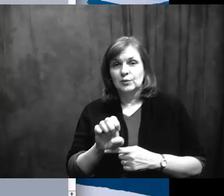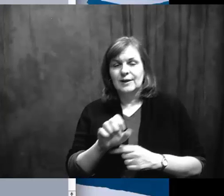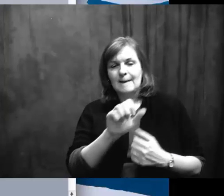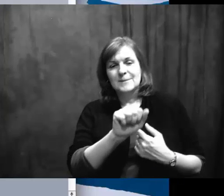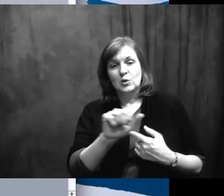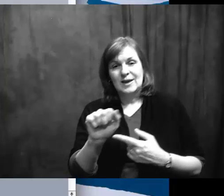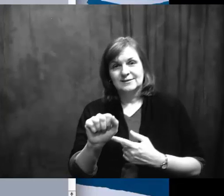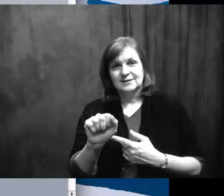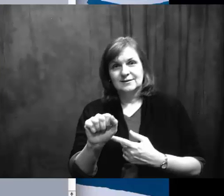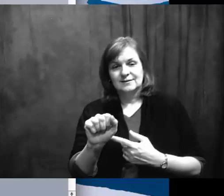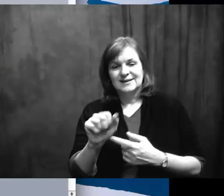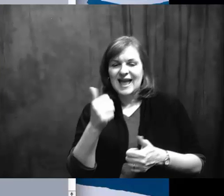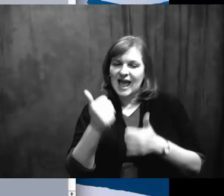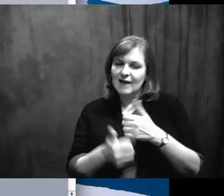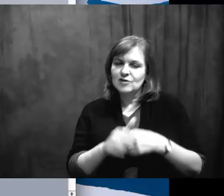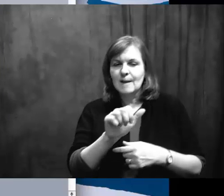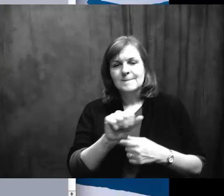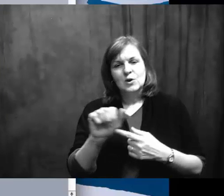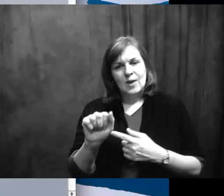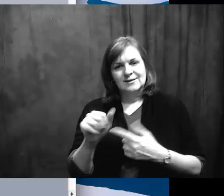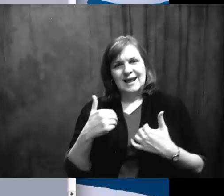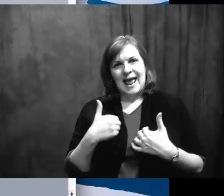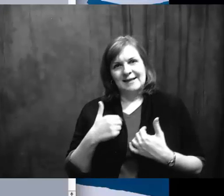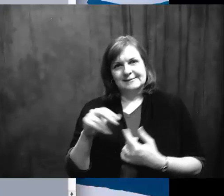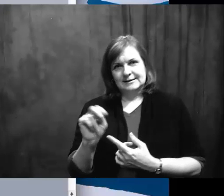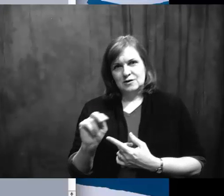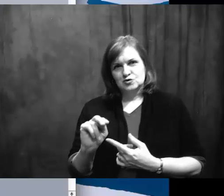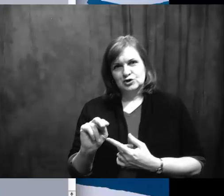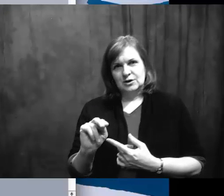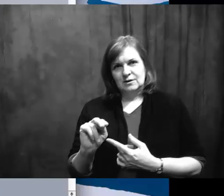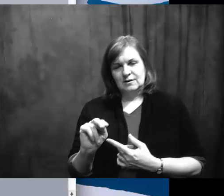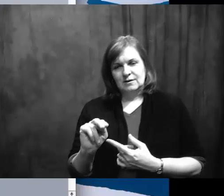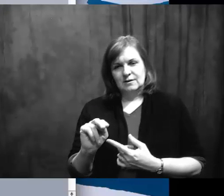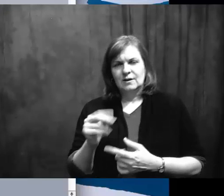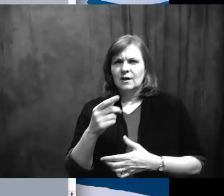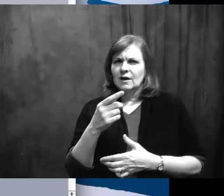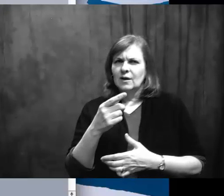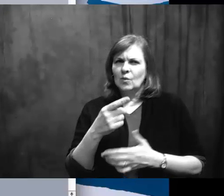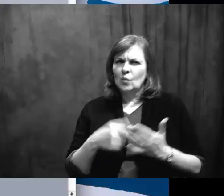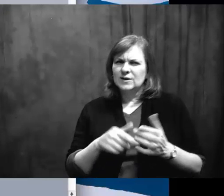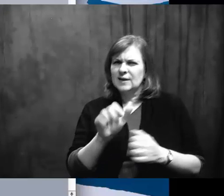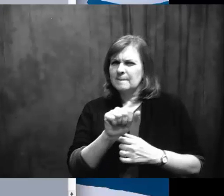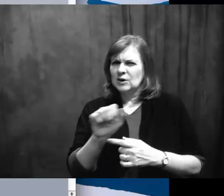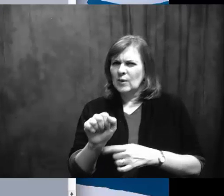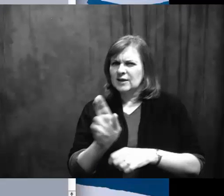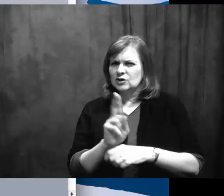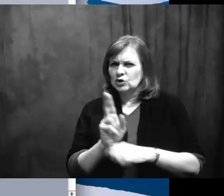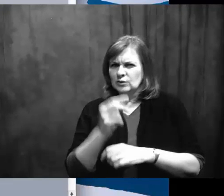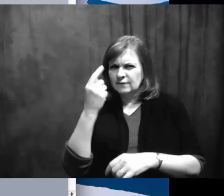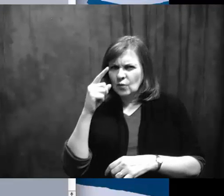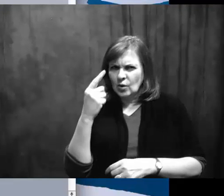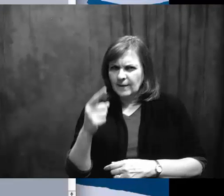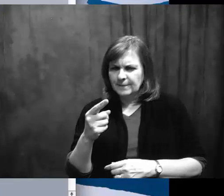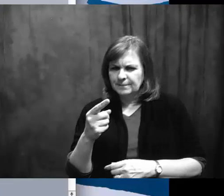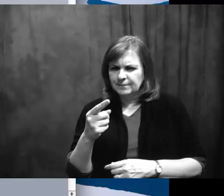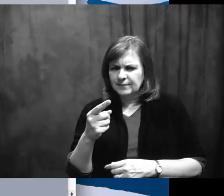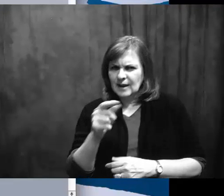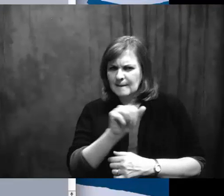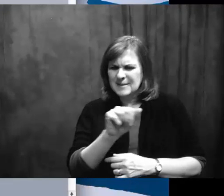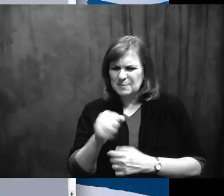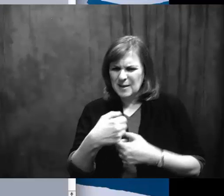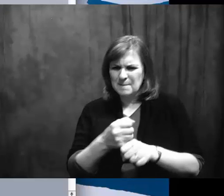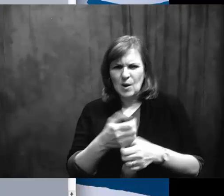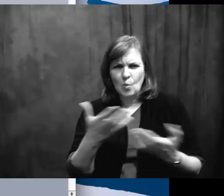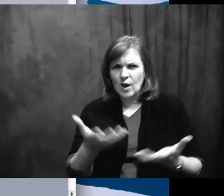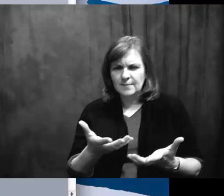acids. Every amino acid in your body is based in nitrogen. What do you use amino acids for?